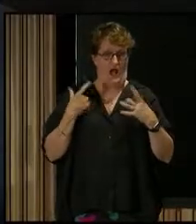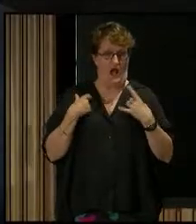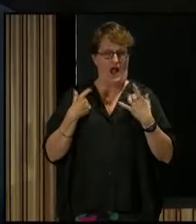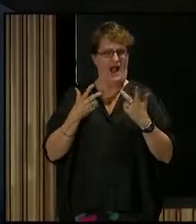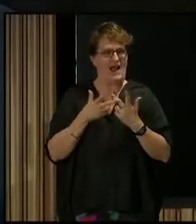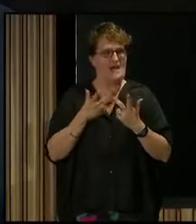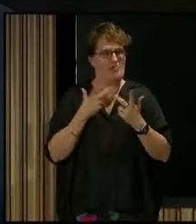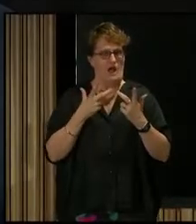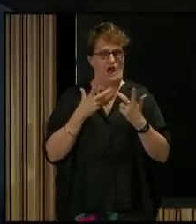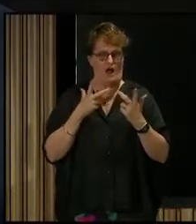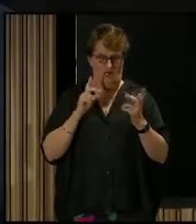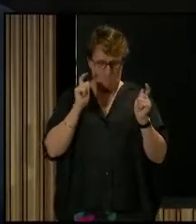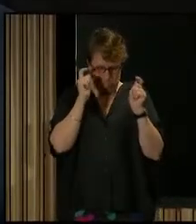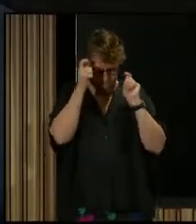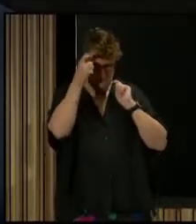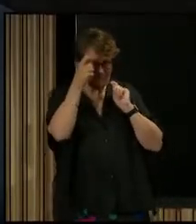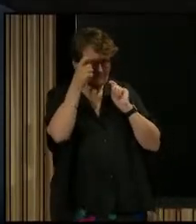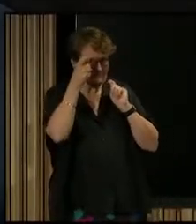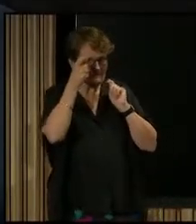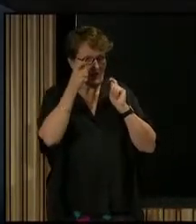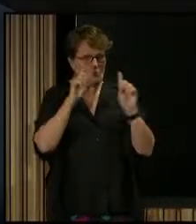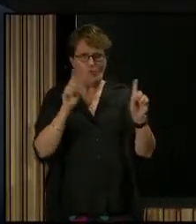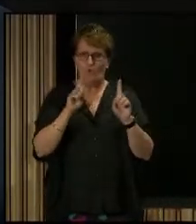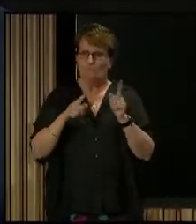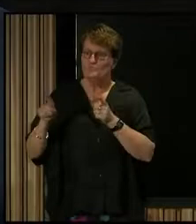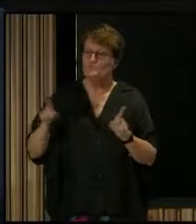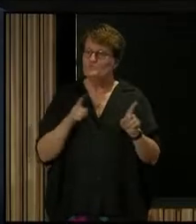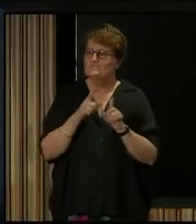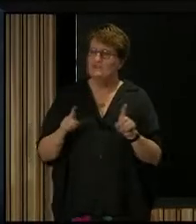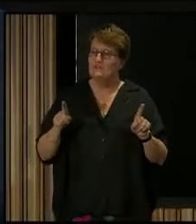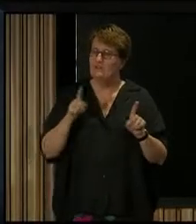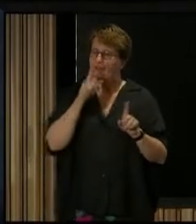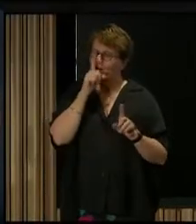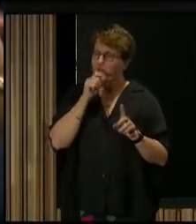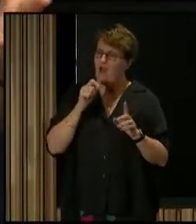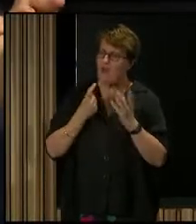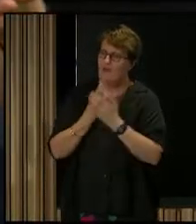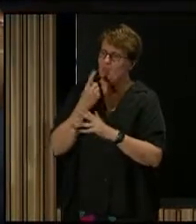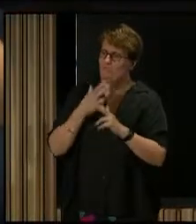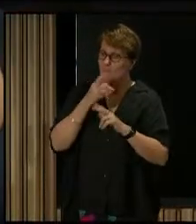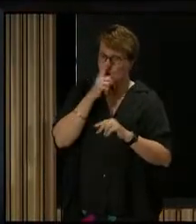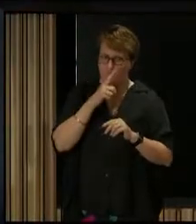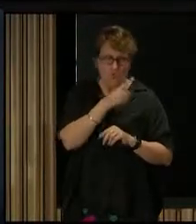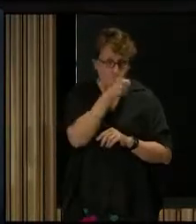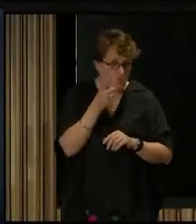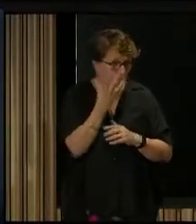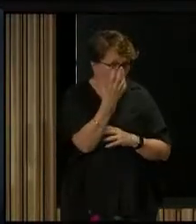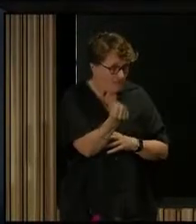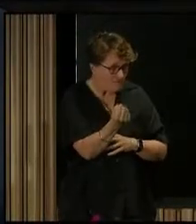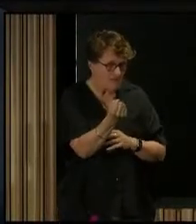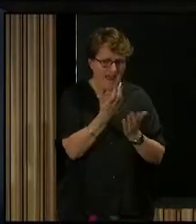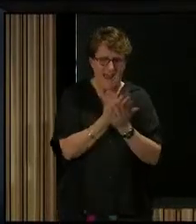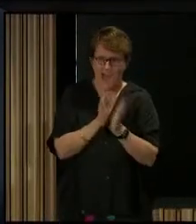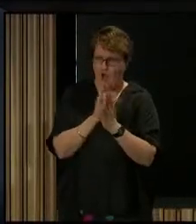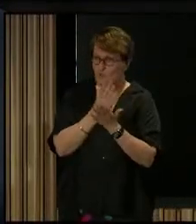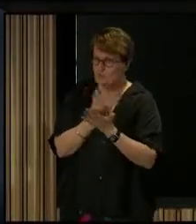in understanding of what music could be for people and who could have it and how we can share it,